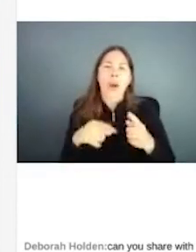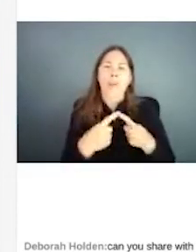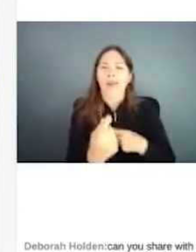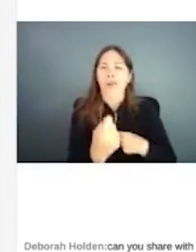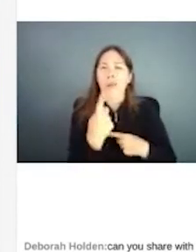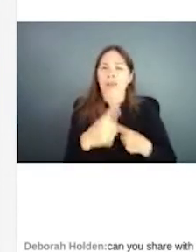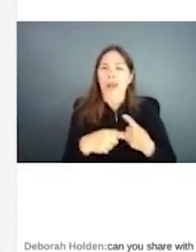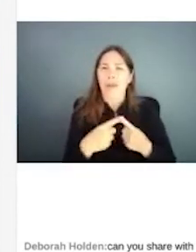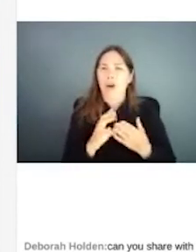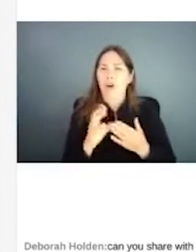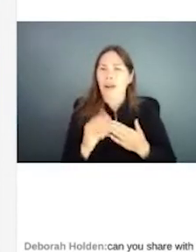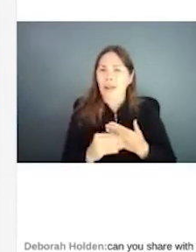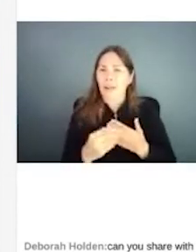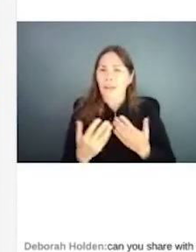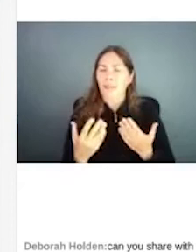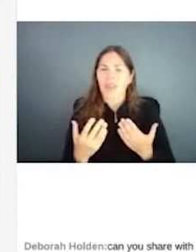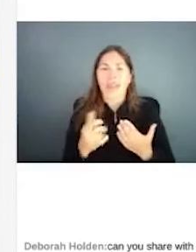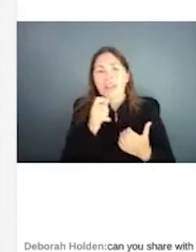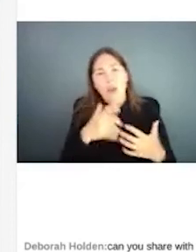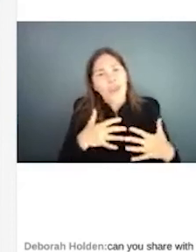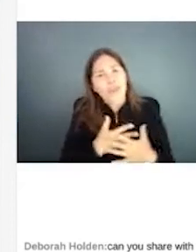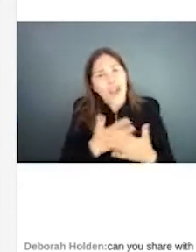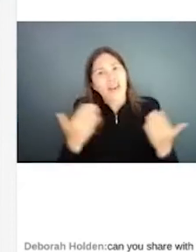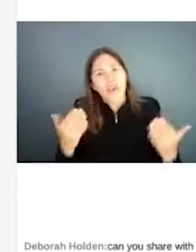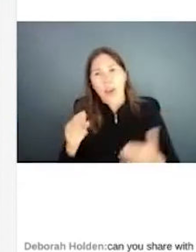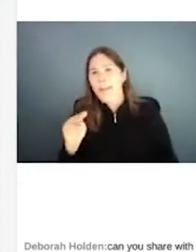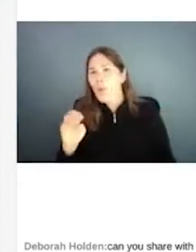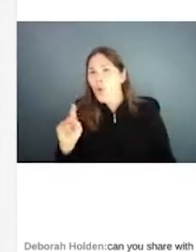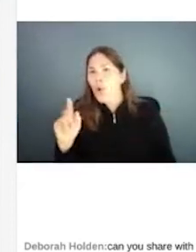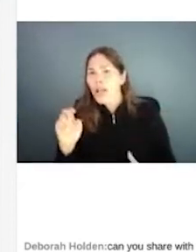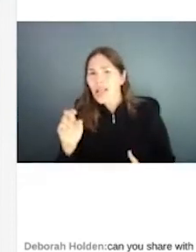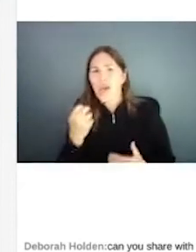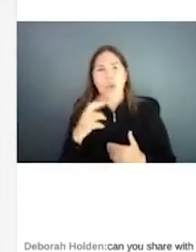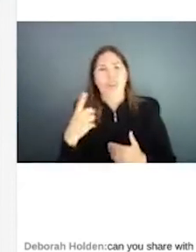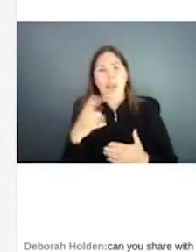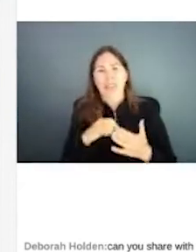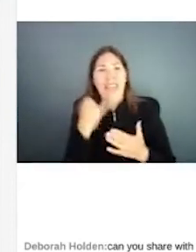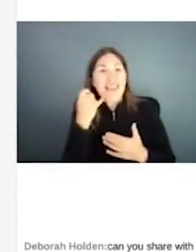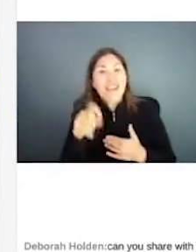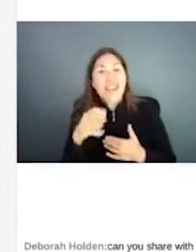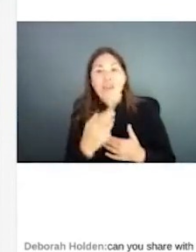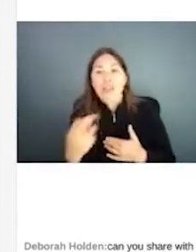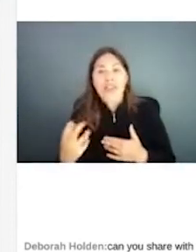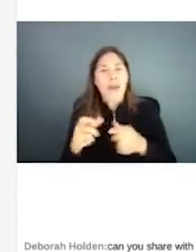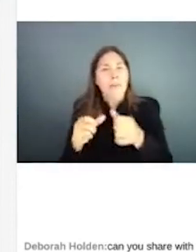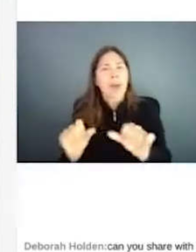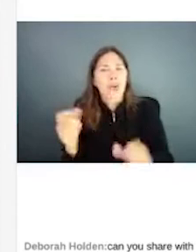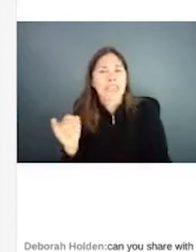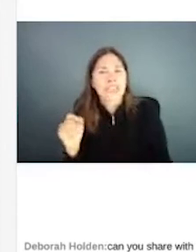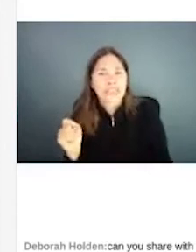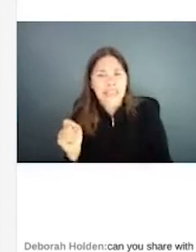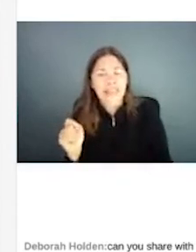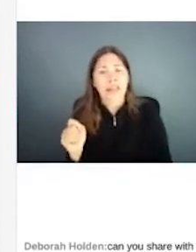curriculum. So don't be afraid to go out to the Moodle if you have a question or you need a resource and post it. And I think